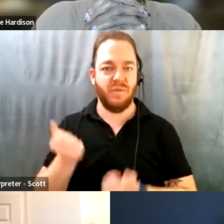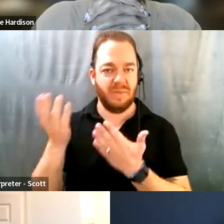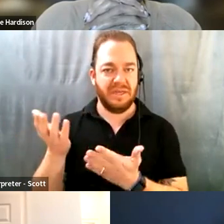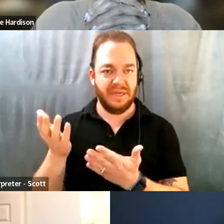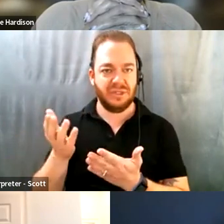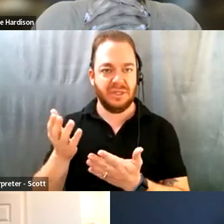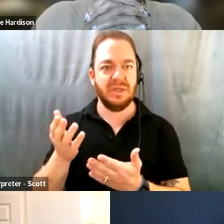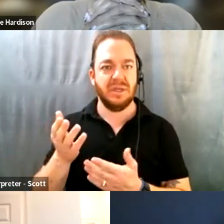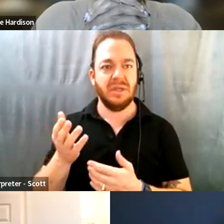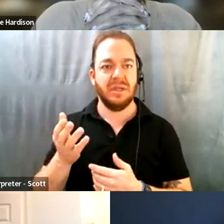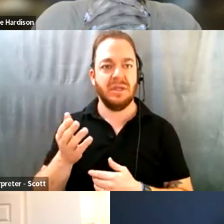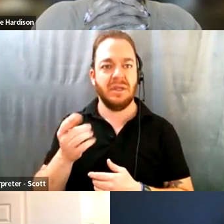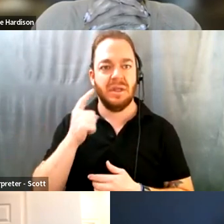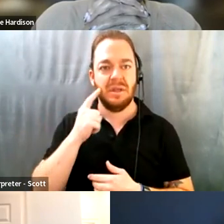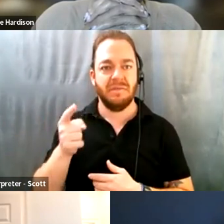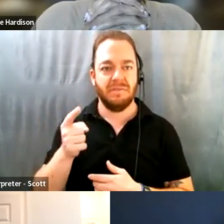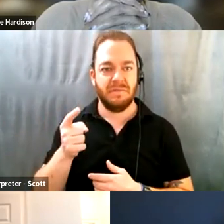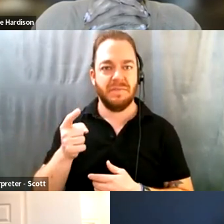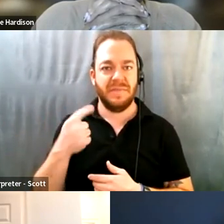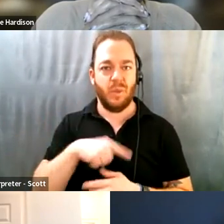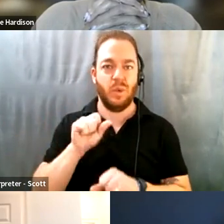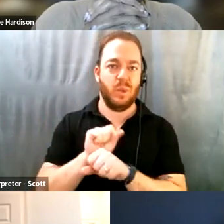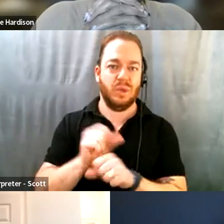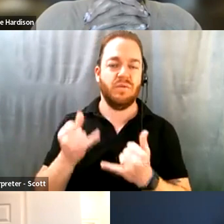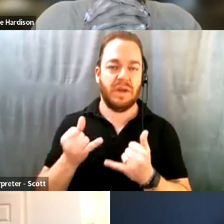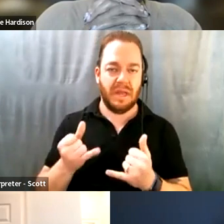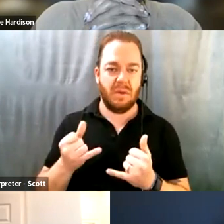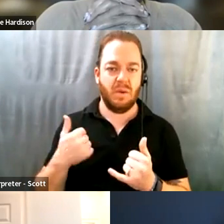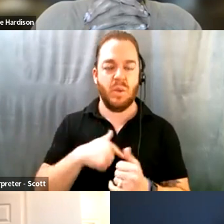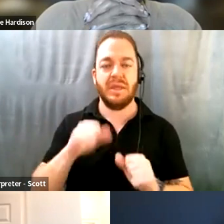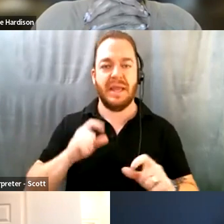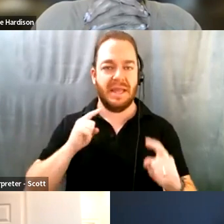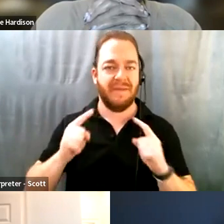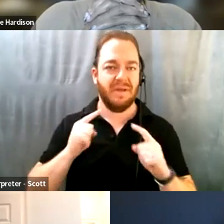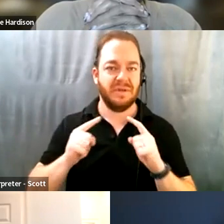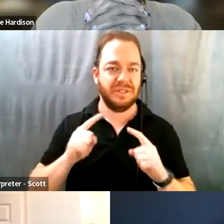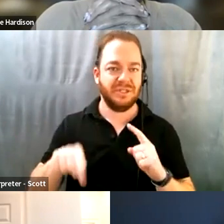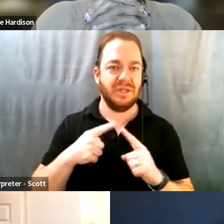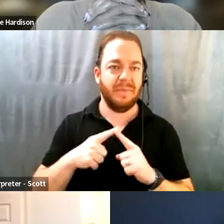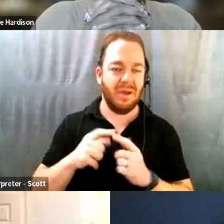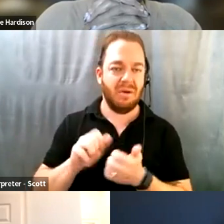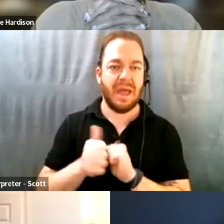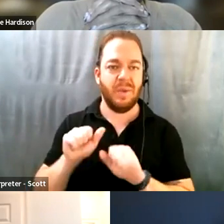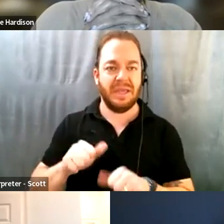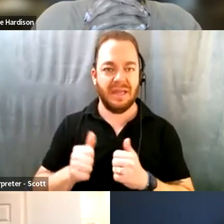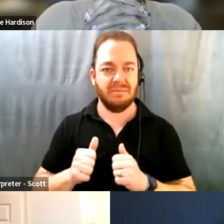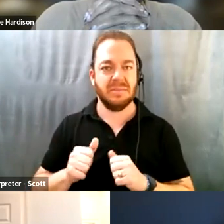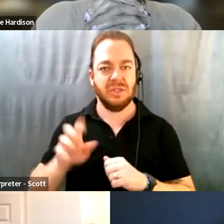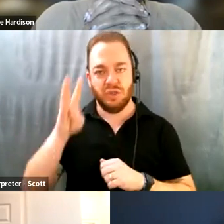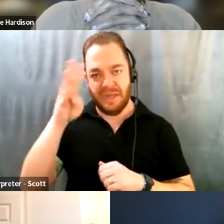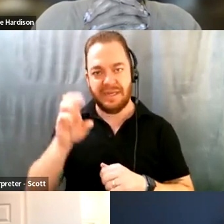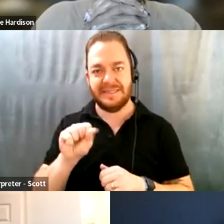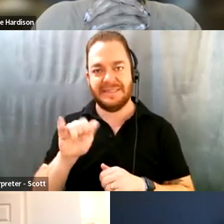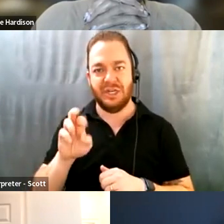that are swirling around right now. So we can have a conversation about how we can create some synergies